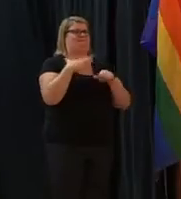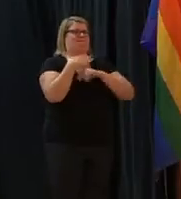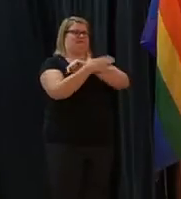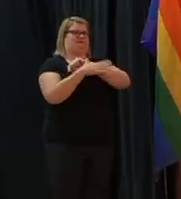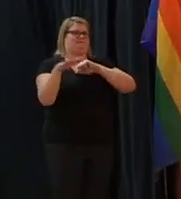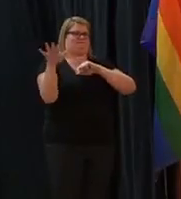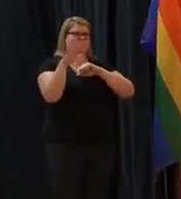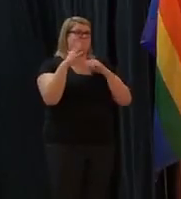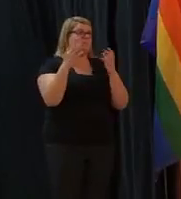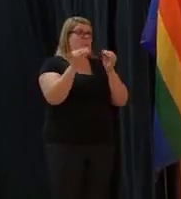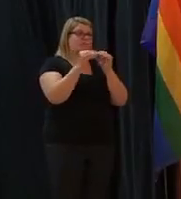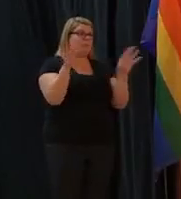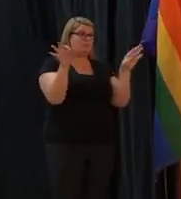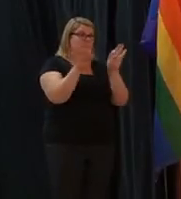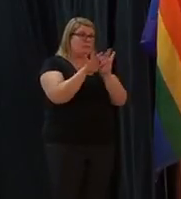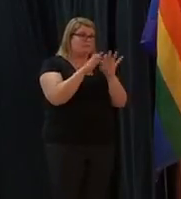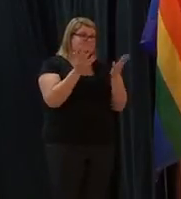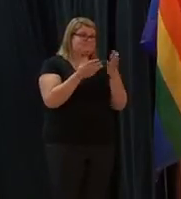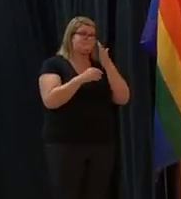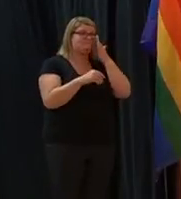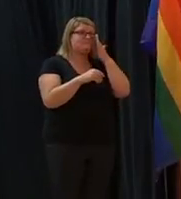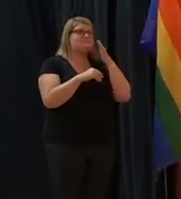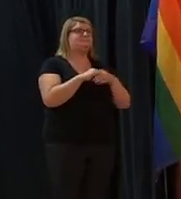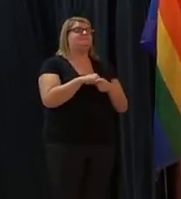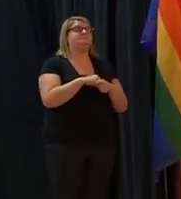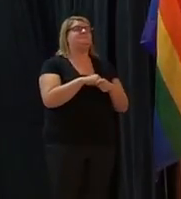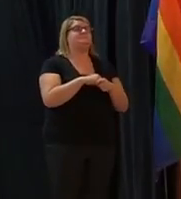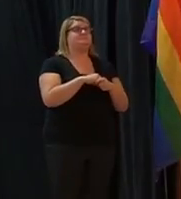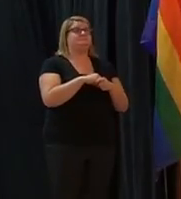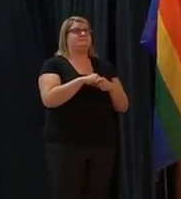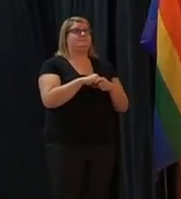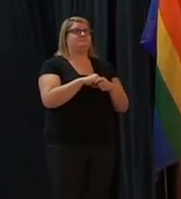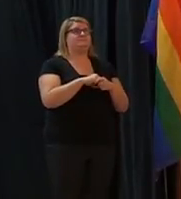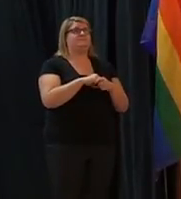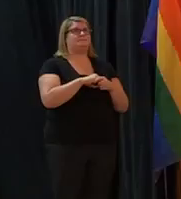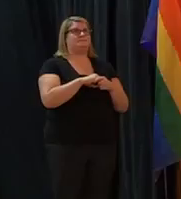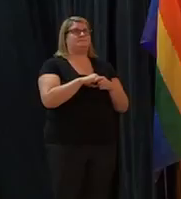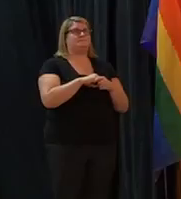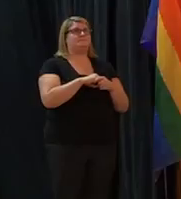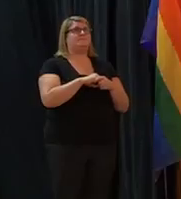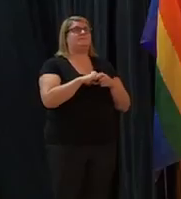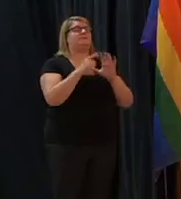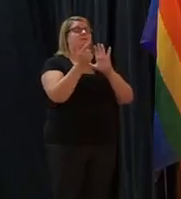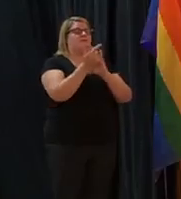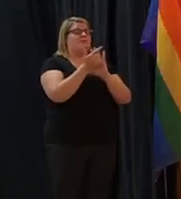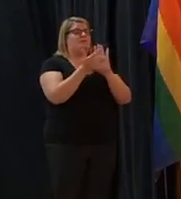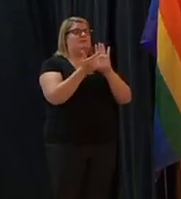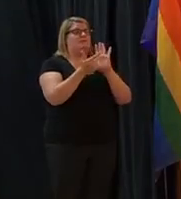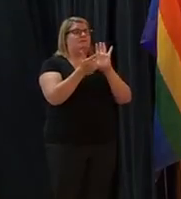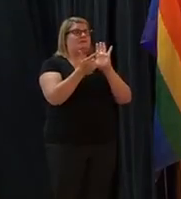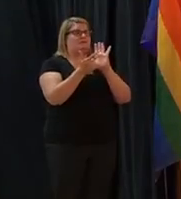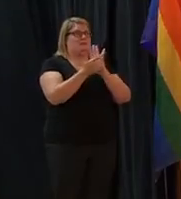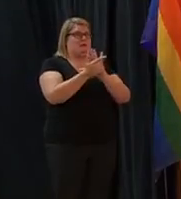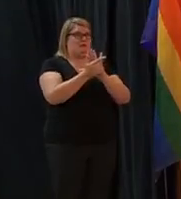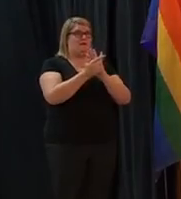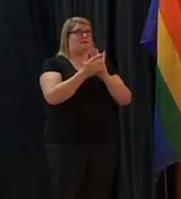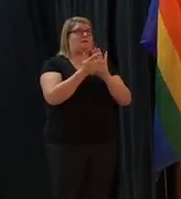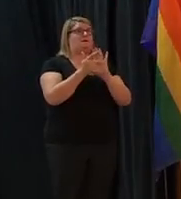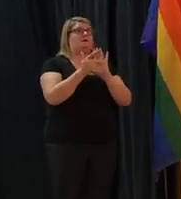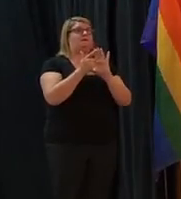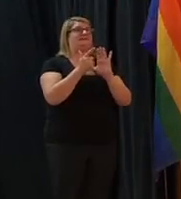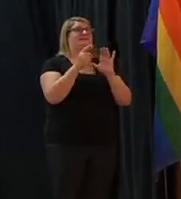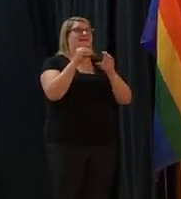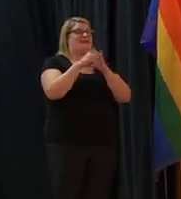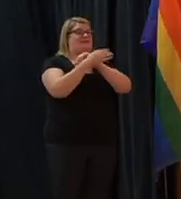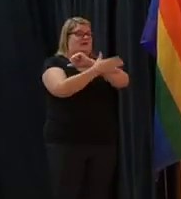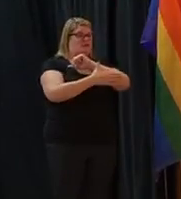So what's more important is awareness and strengthening the laws in that country itself.